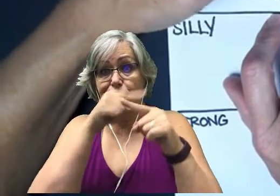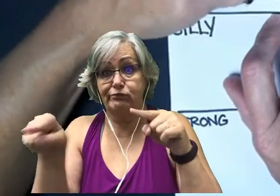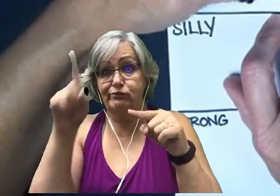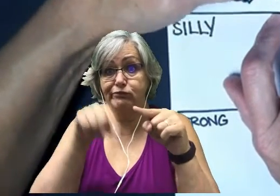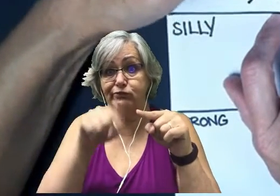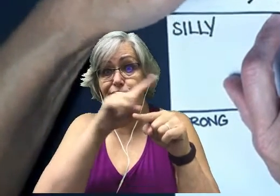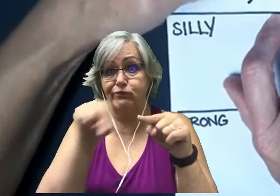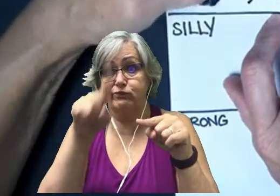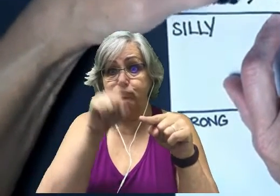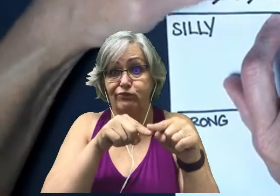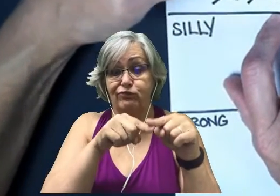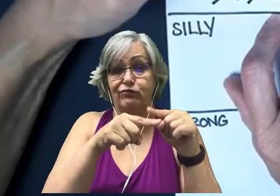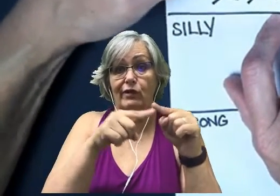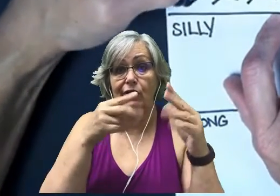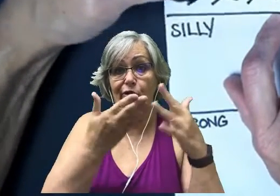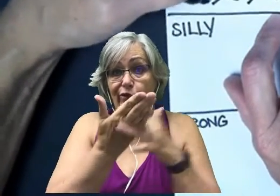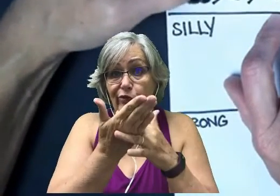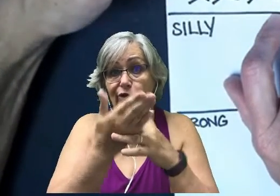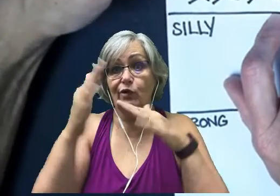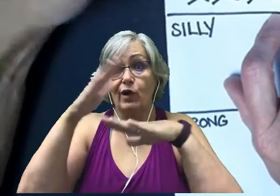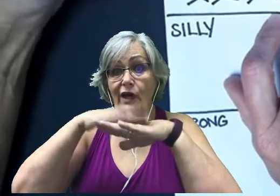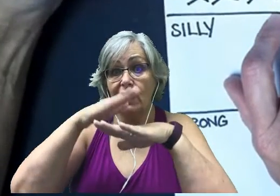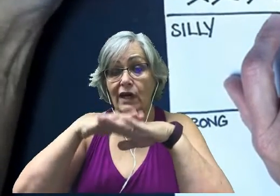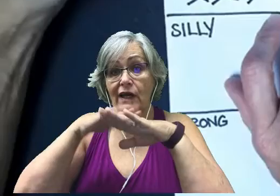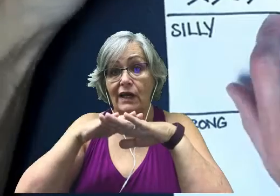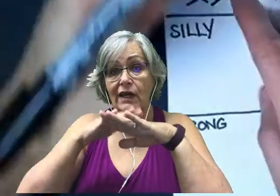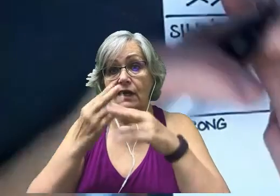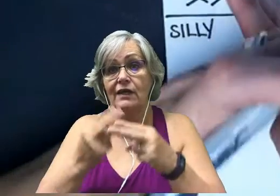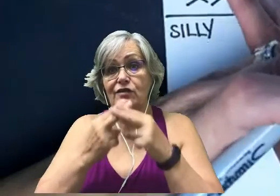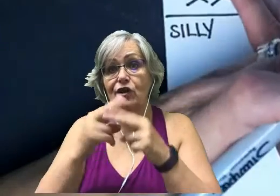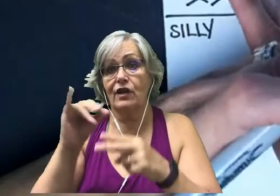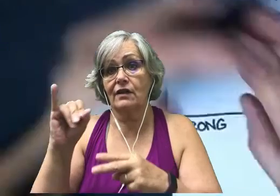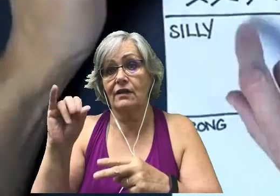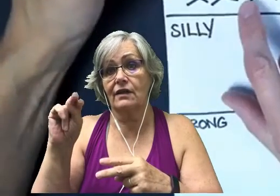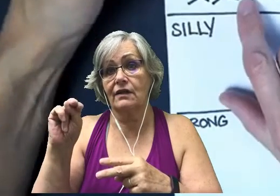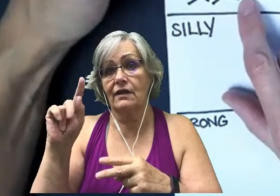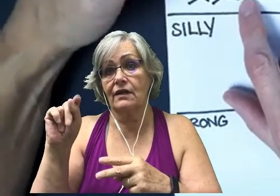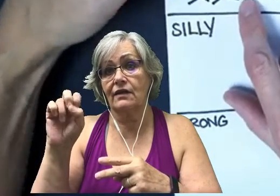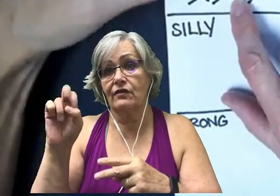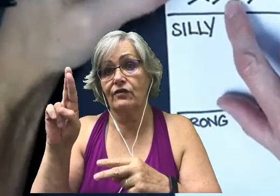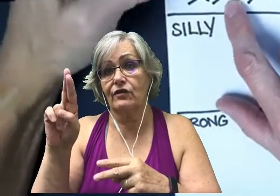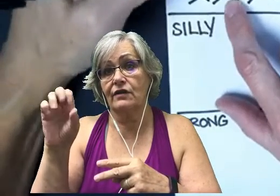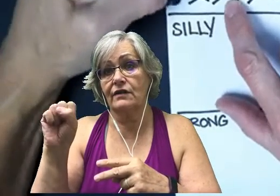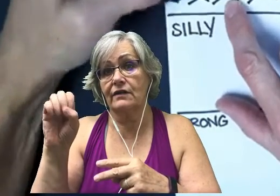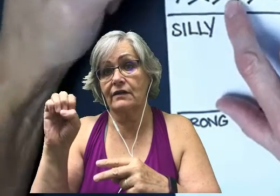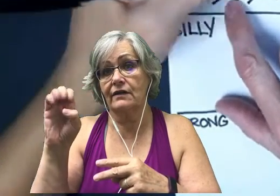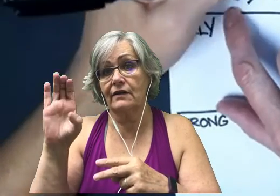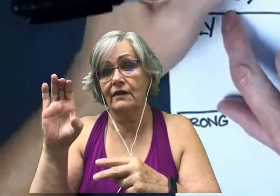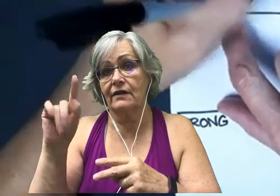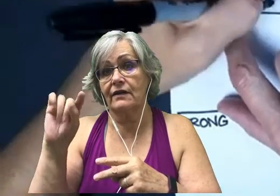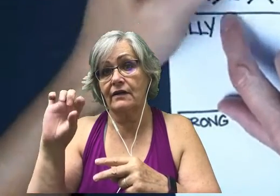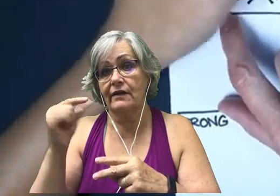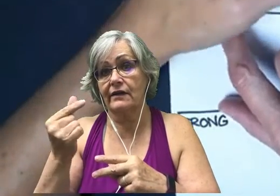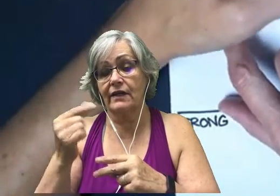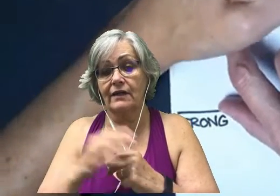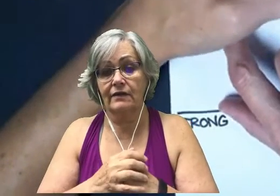is to show angles that are going on top of or through each other. That's called intersecting. And straight lines, I